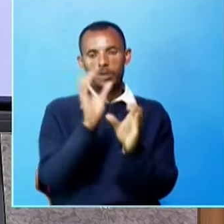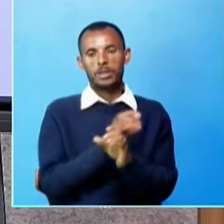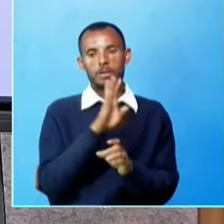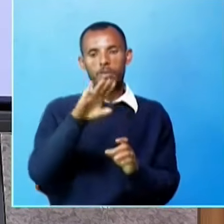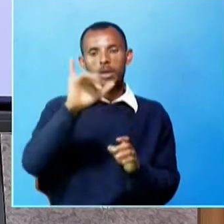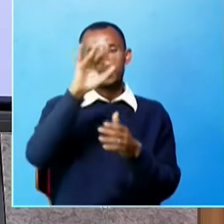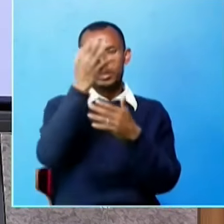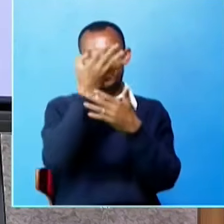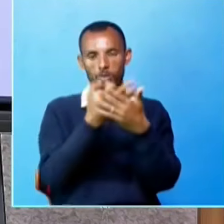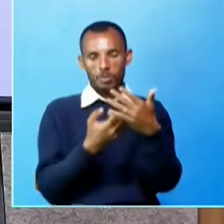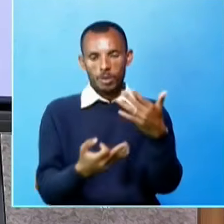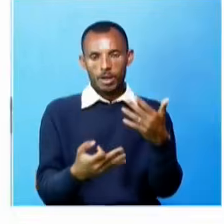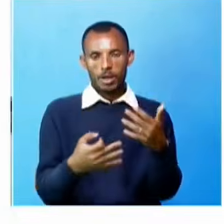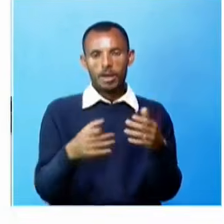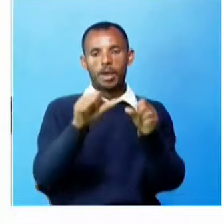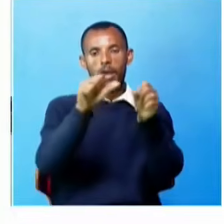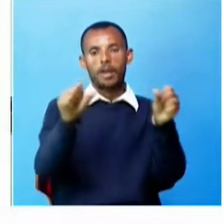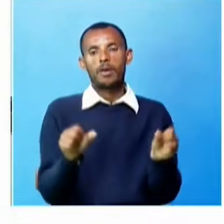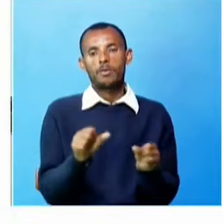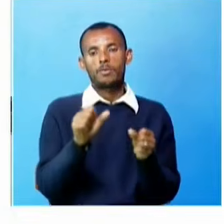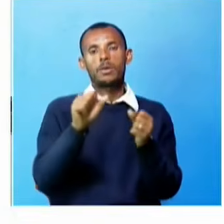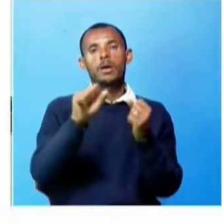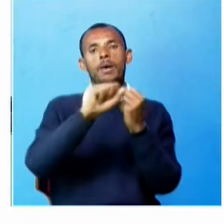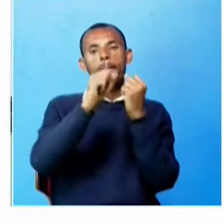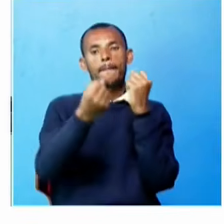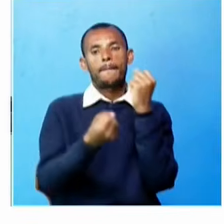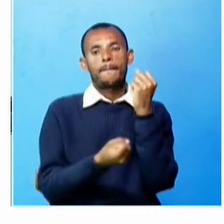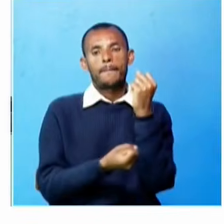the formula area of the base